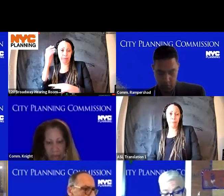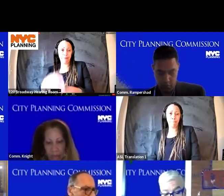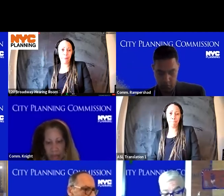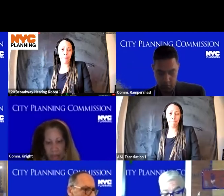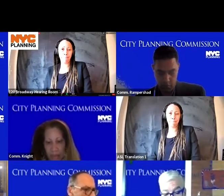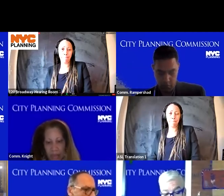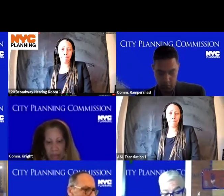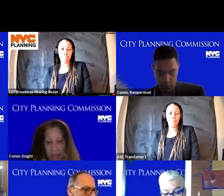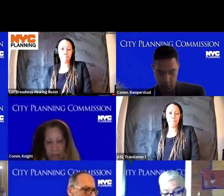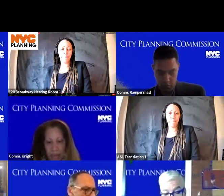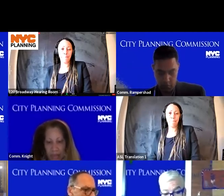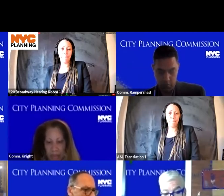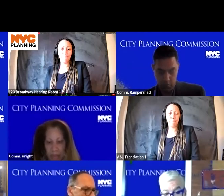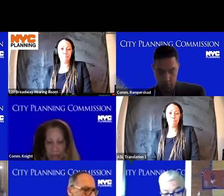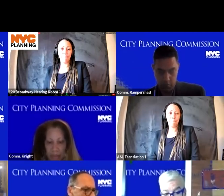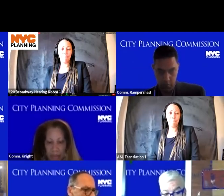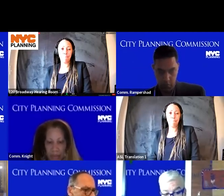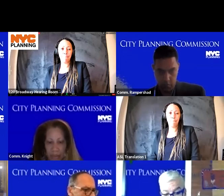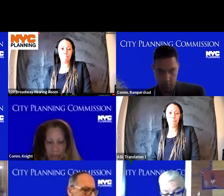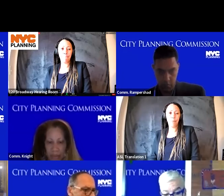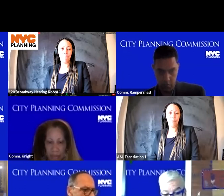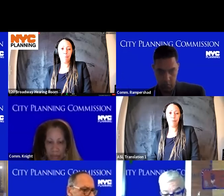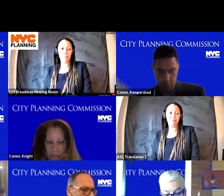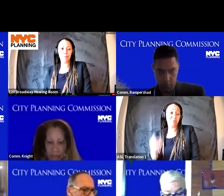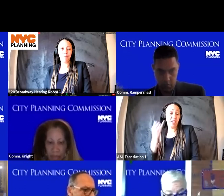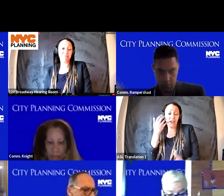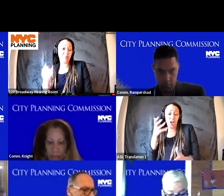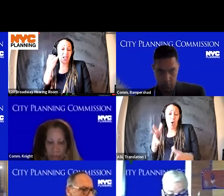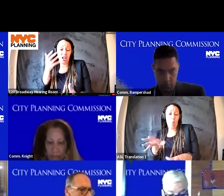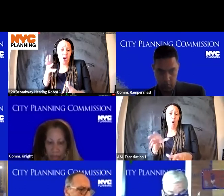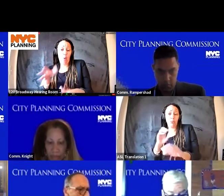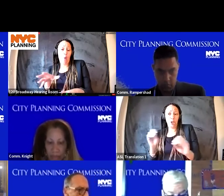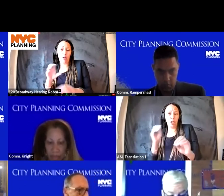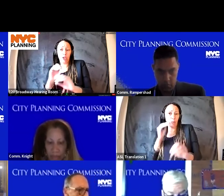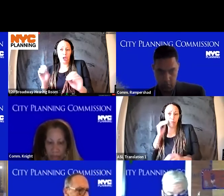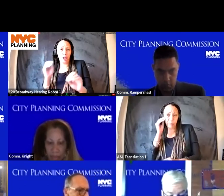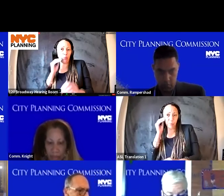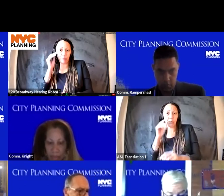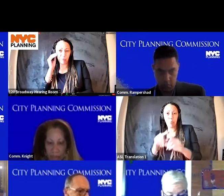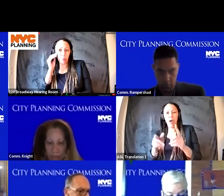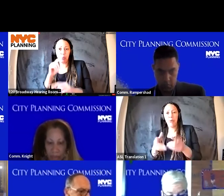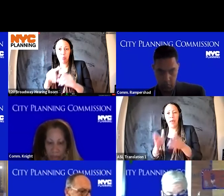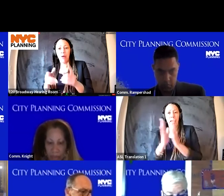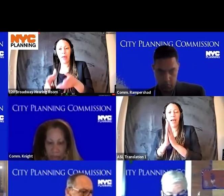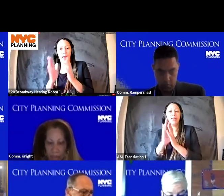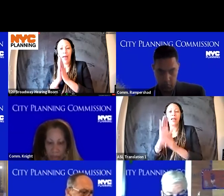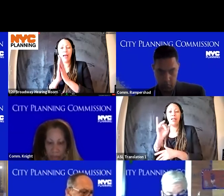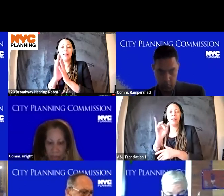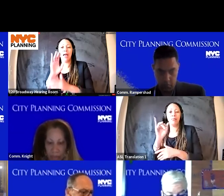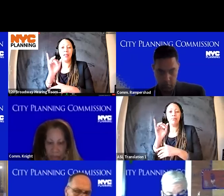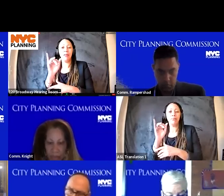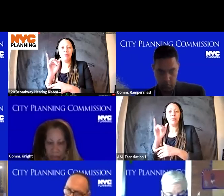And it's not as if they don't want any residential. But they asked that it be a 6B